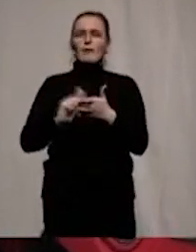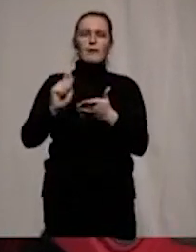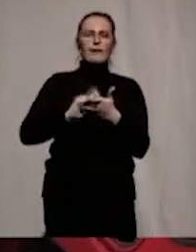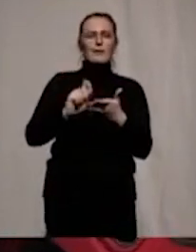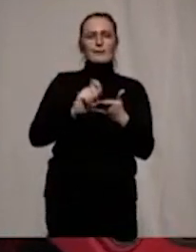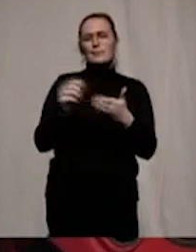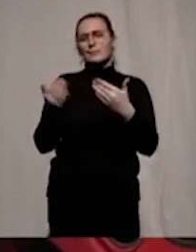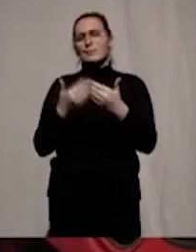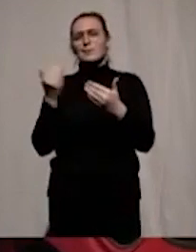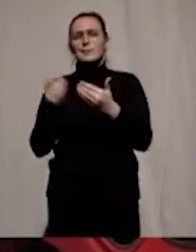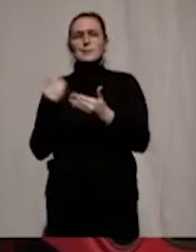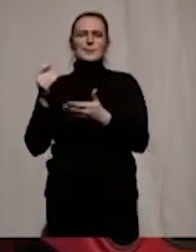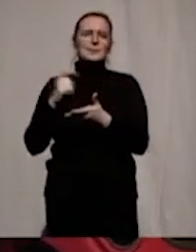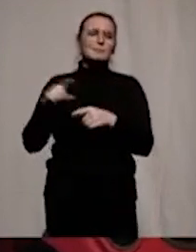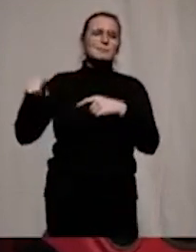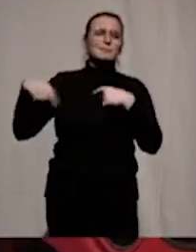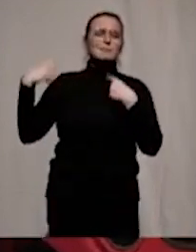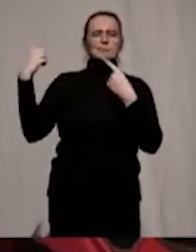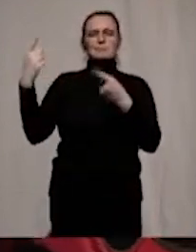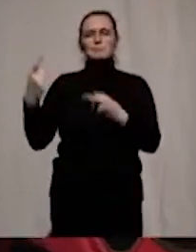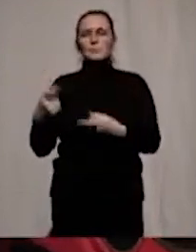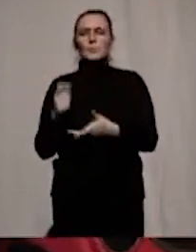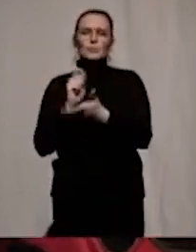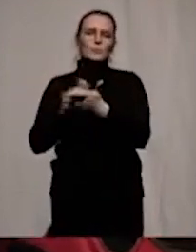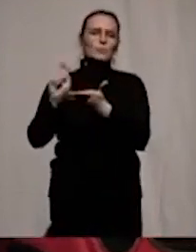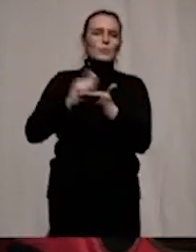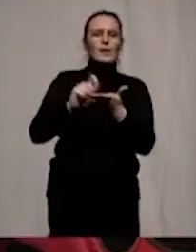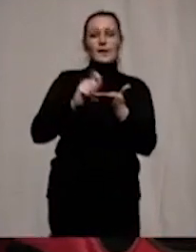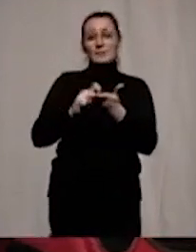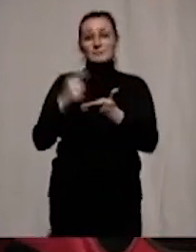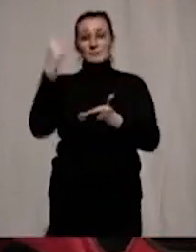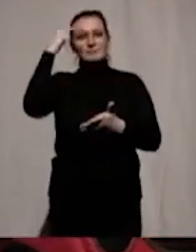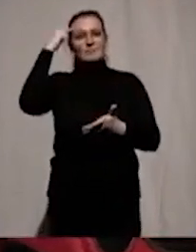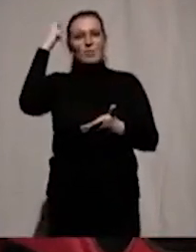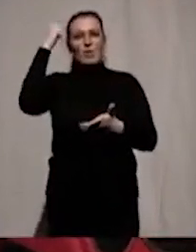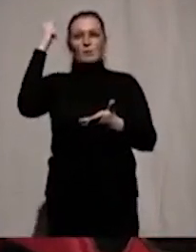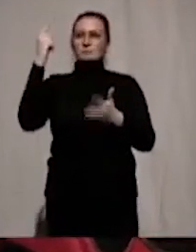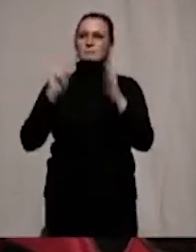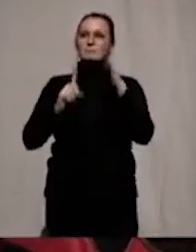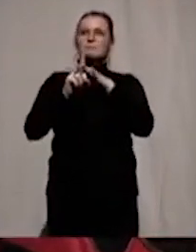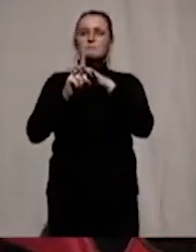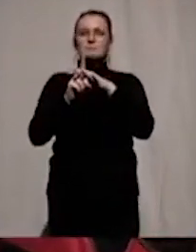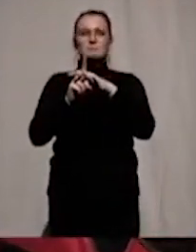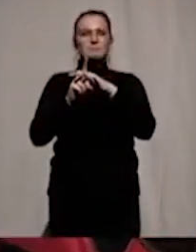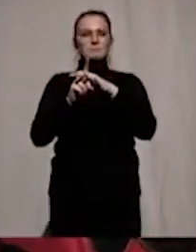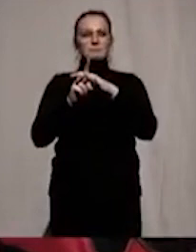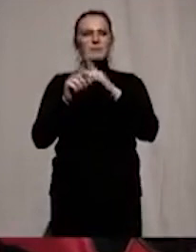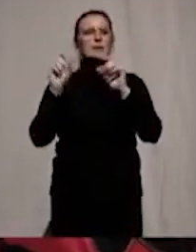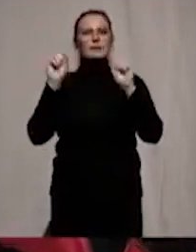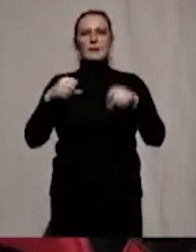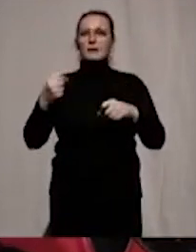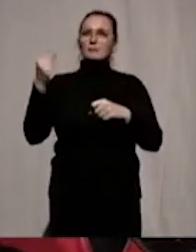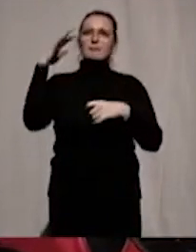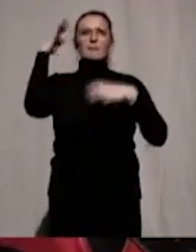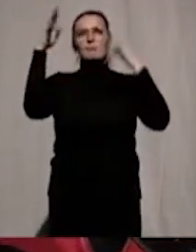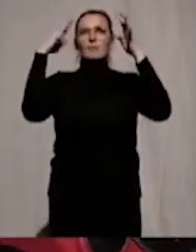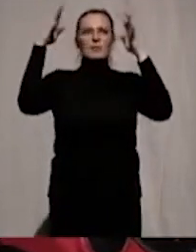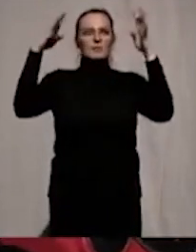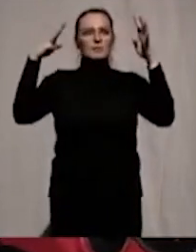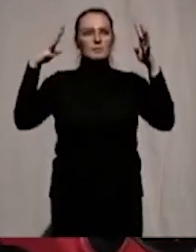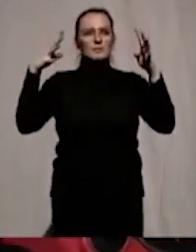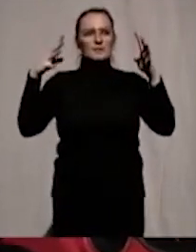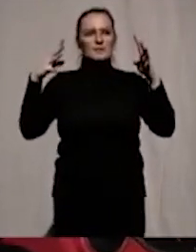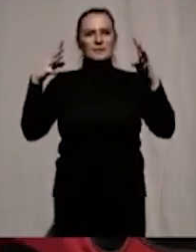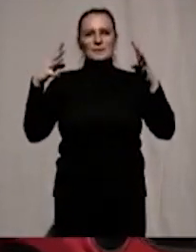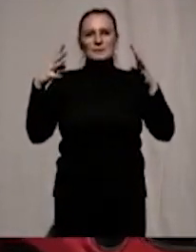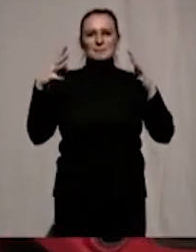except for the whole writing it down part. There's a thing in my brain that I can come up with a whole chapter book in